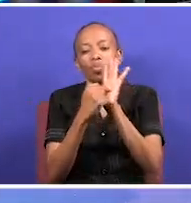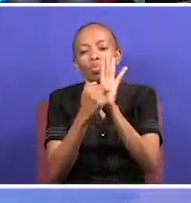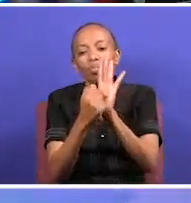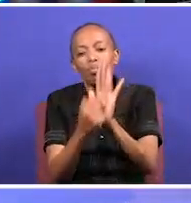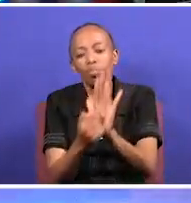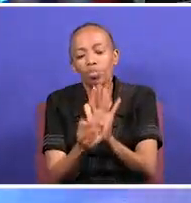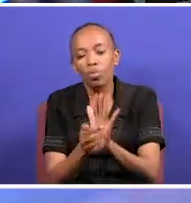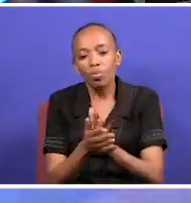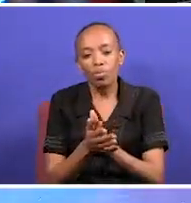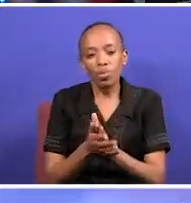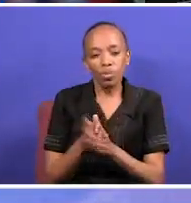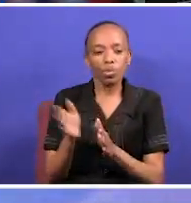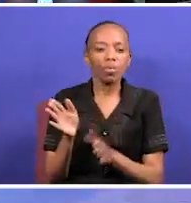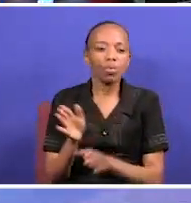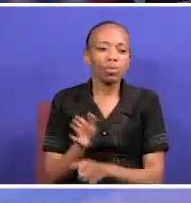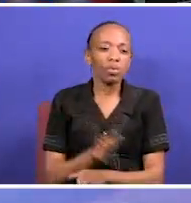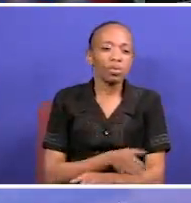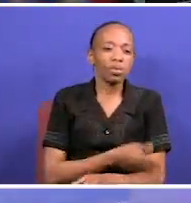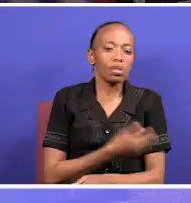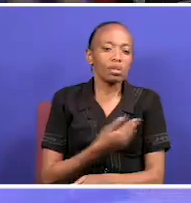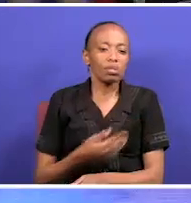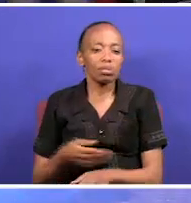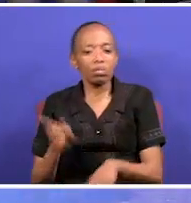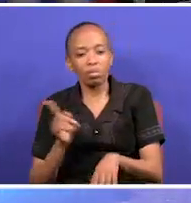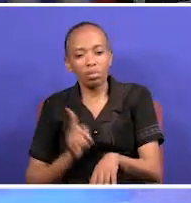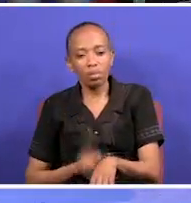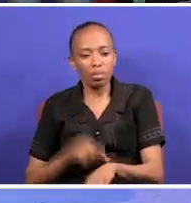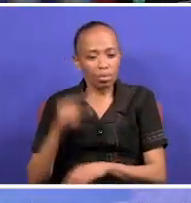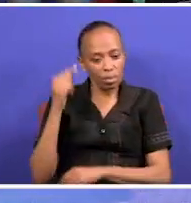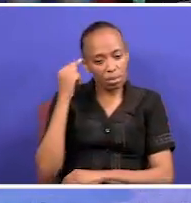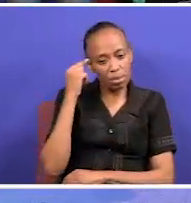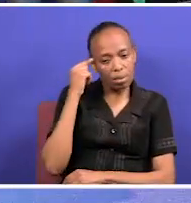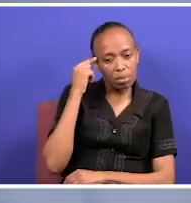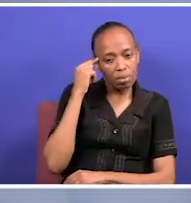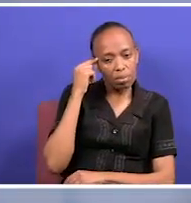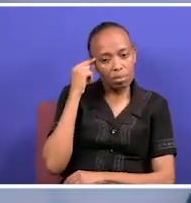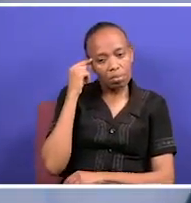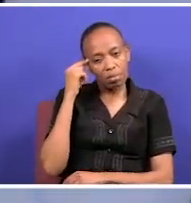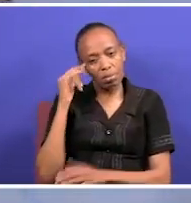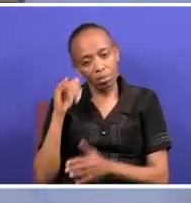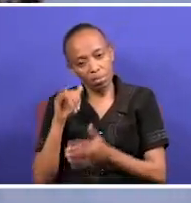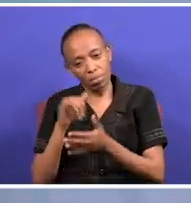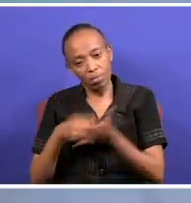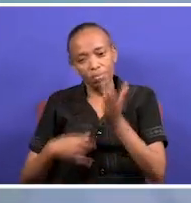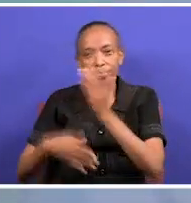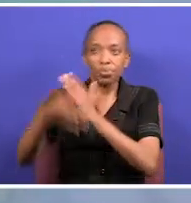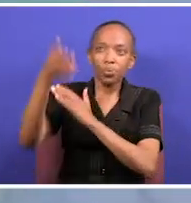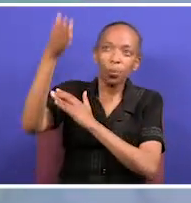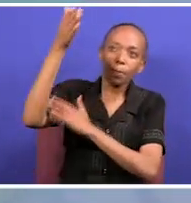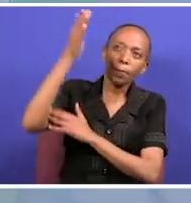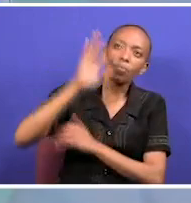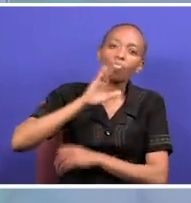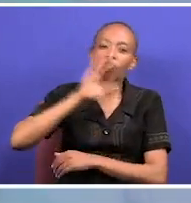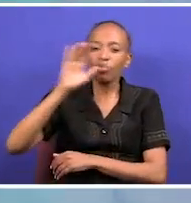universe displays. And when I think, and when I think that God has done not